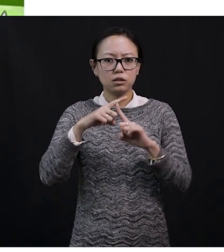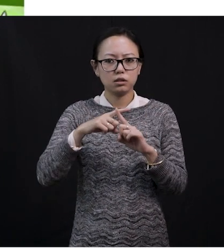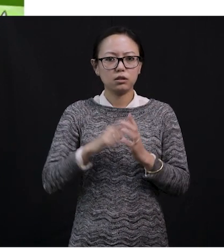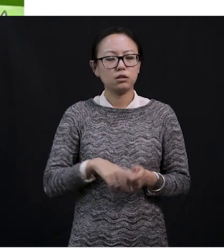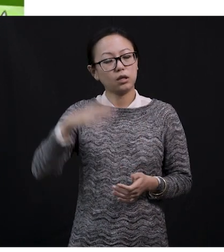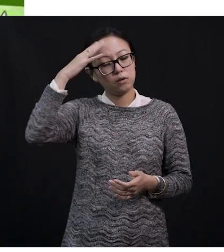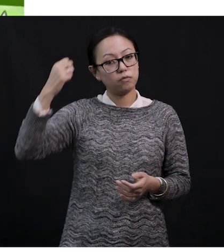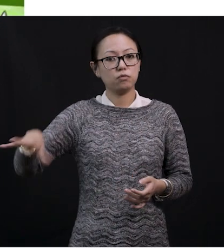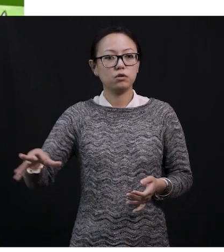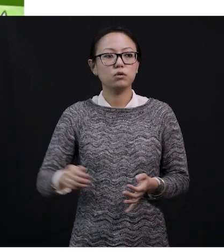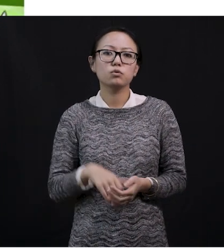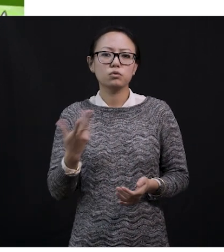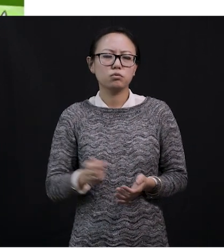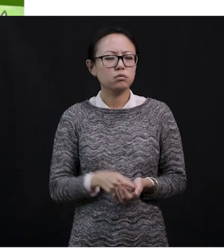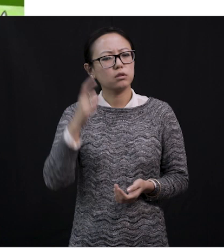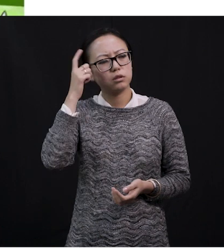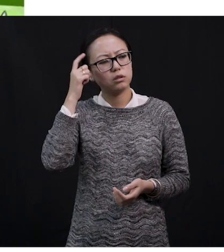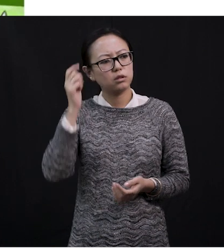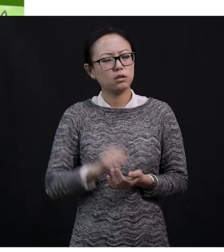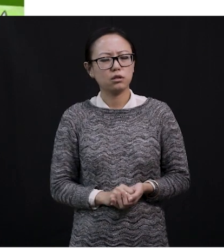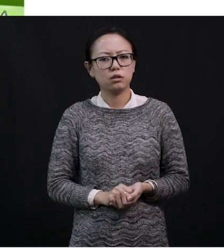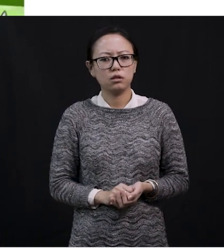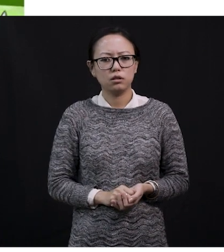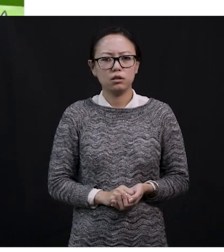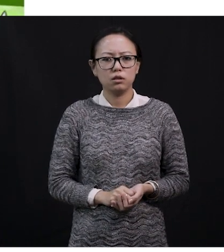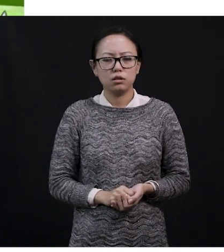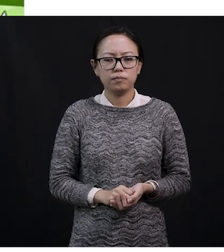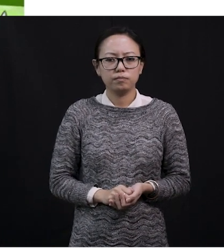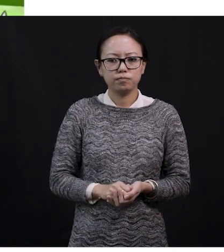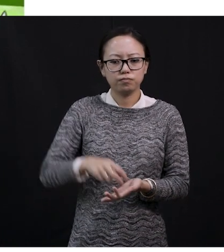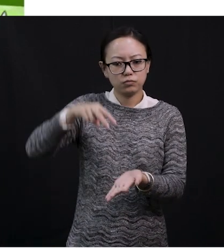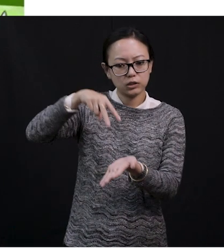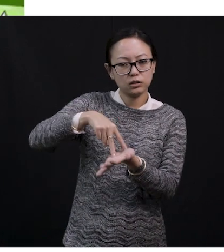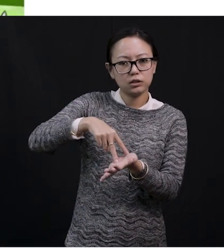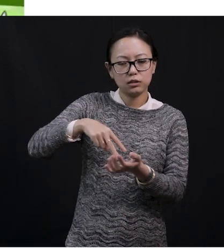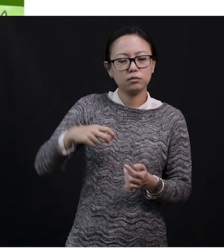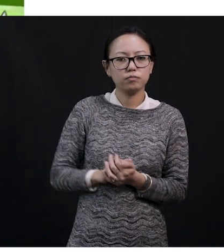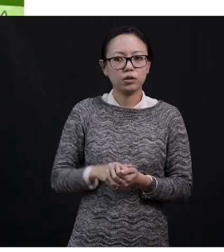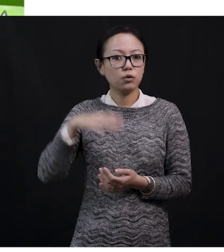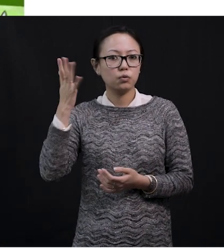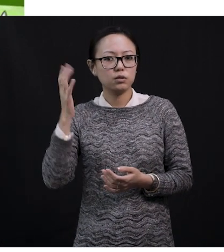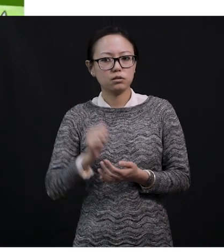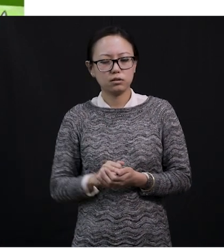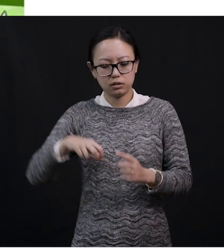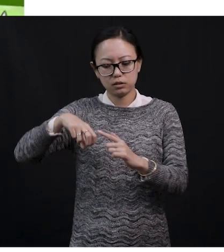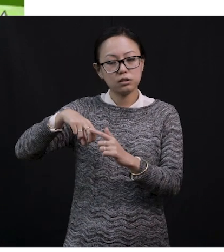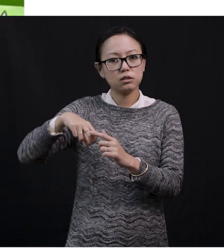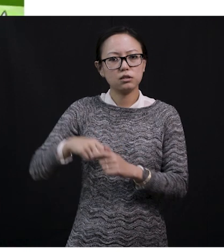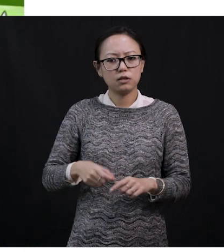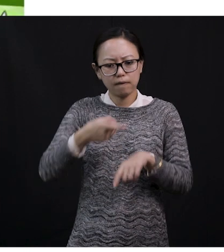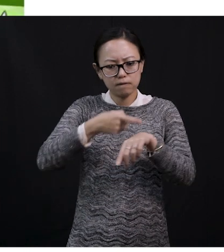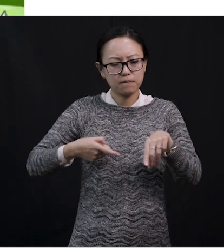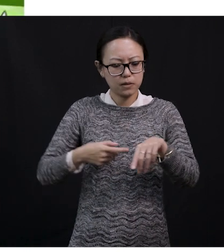got the accident, especially the scar on his right knee. So all these things were playing on his mind, and he